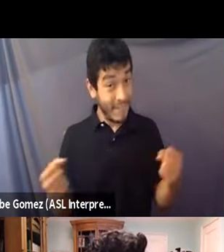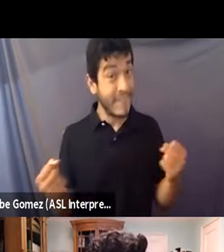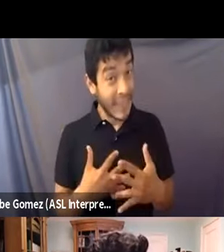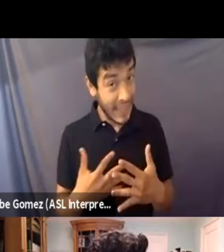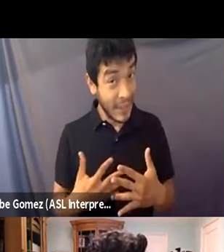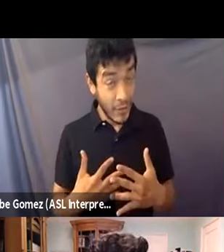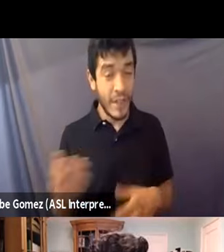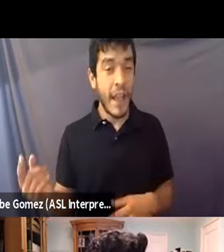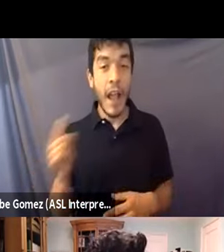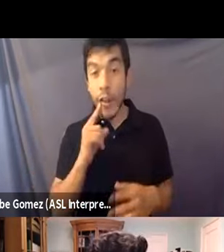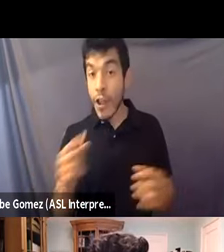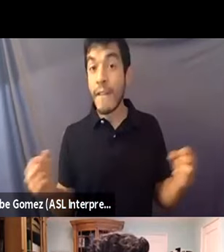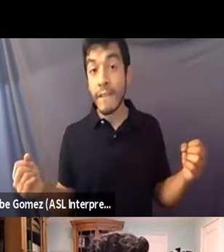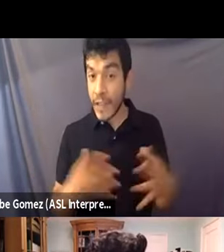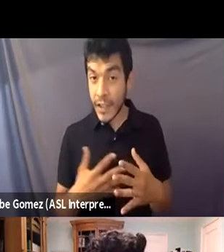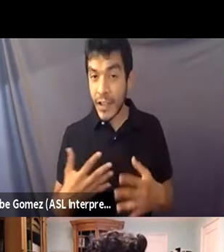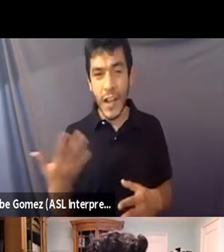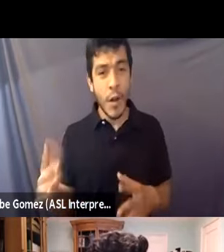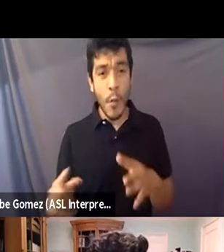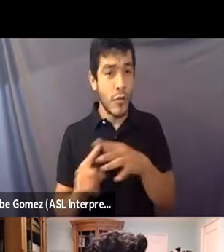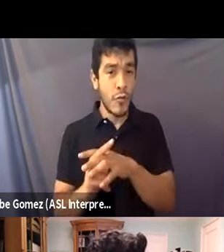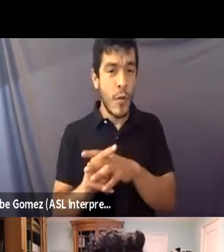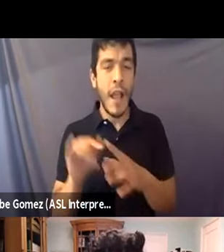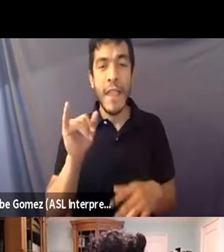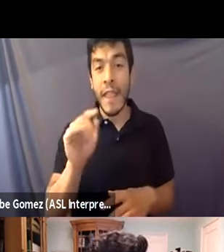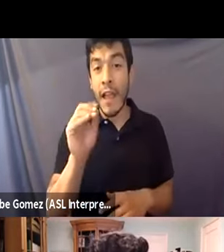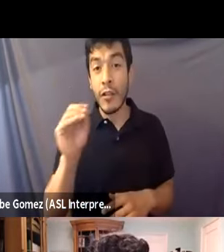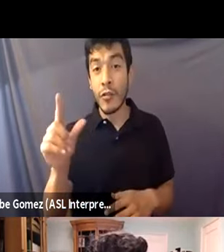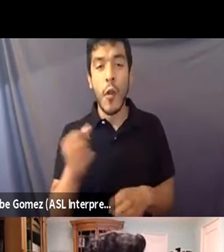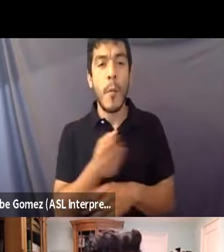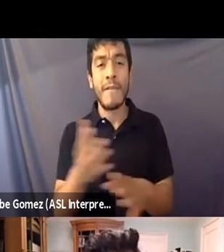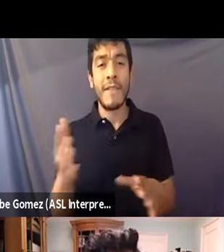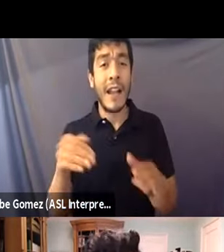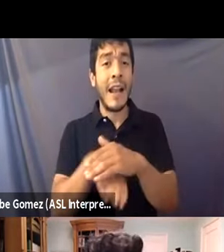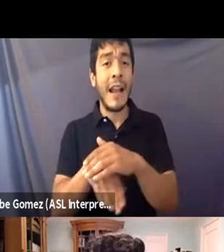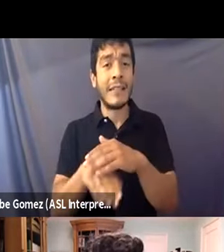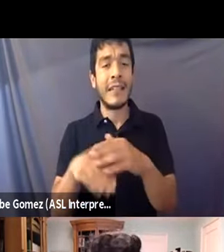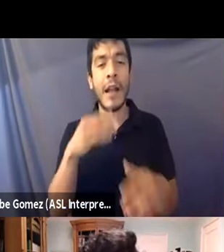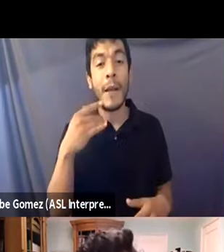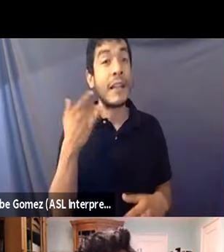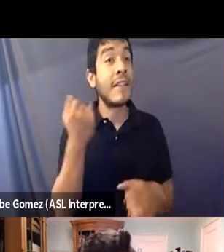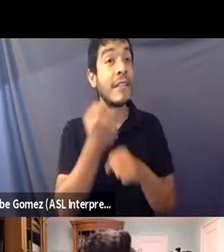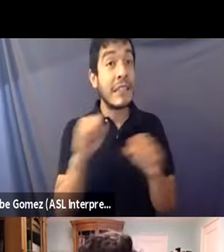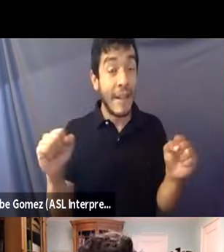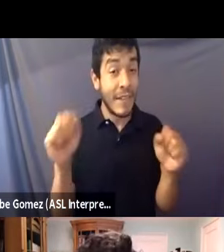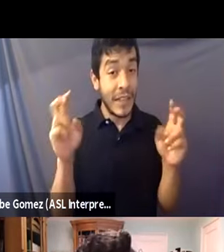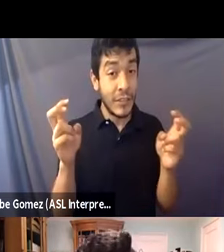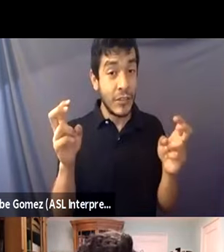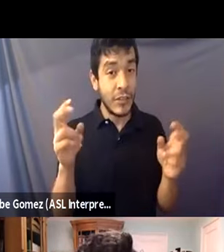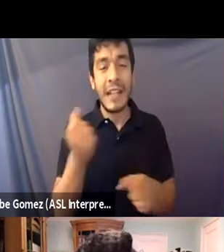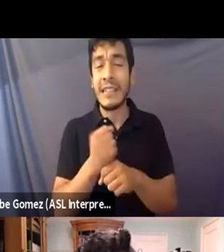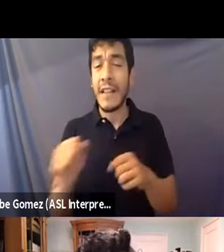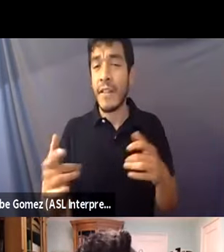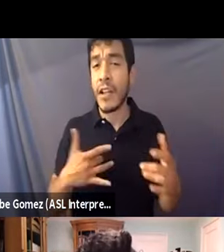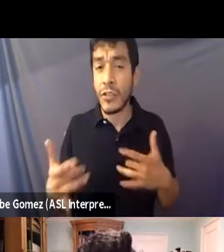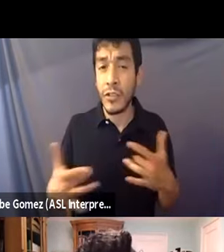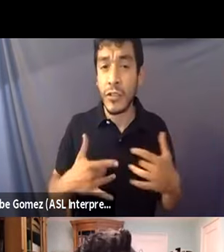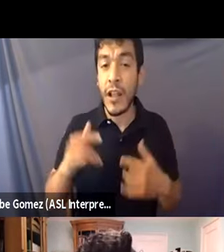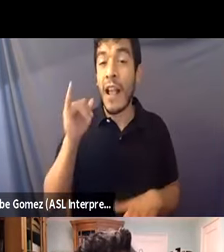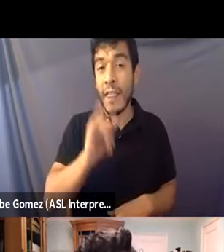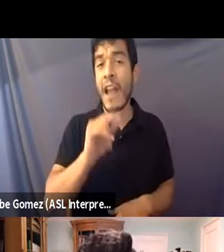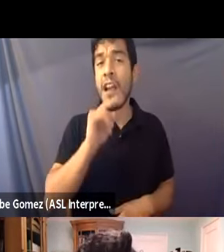and that, that, that actually that tool provides access because of safety issues and safety concerns. That's really